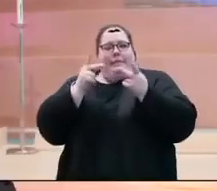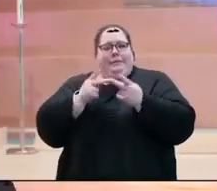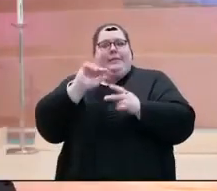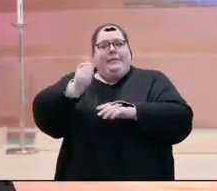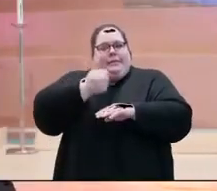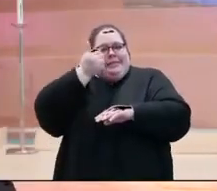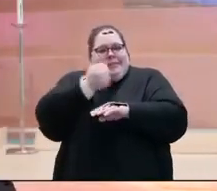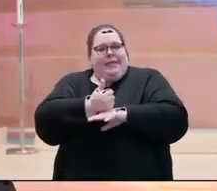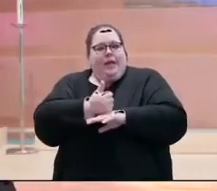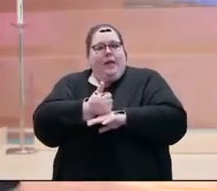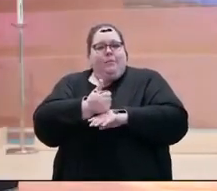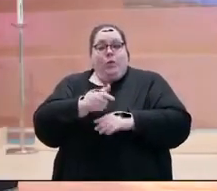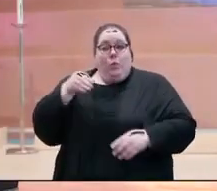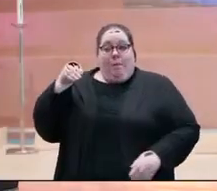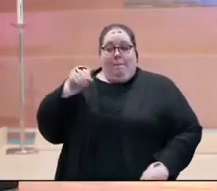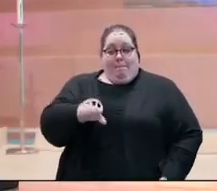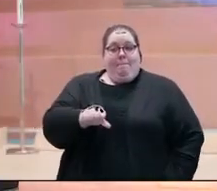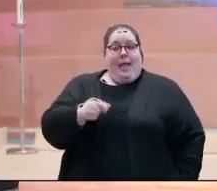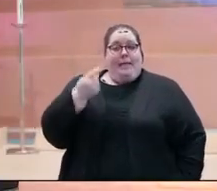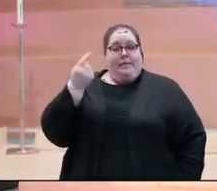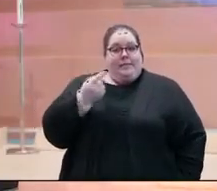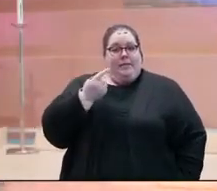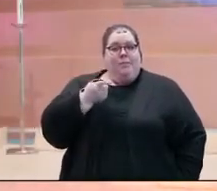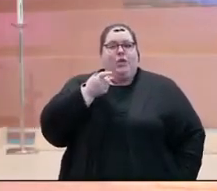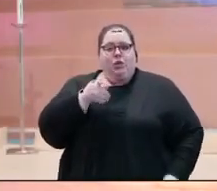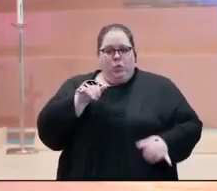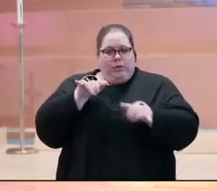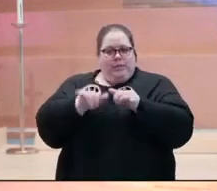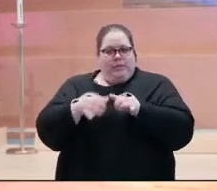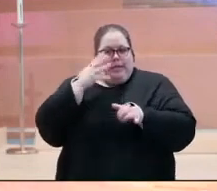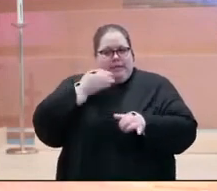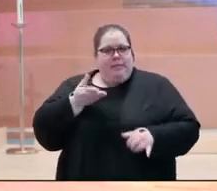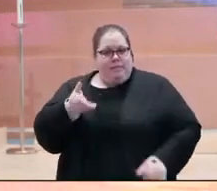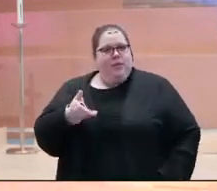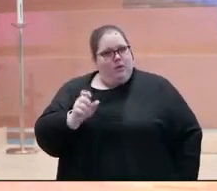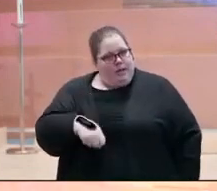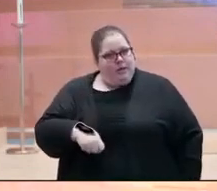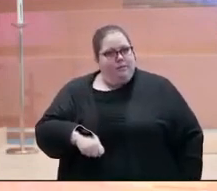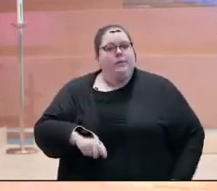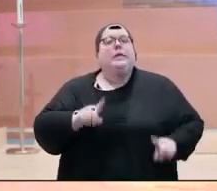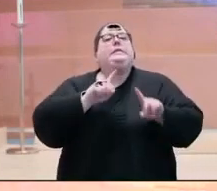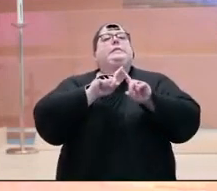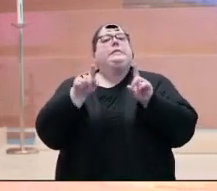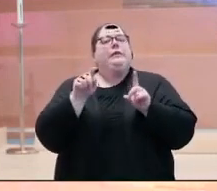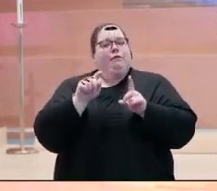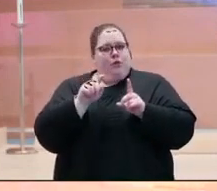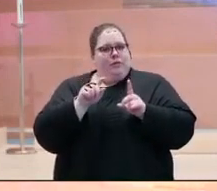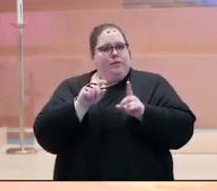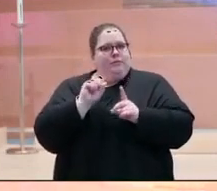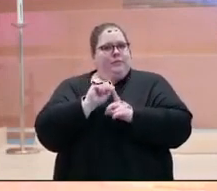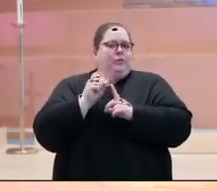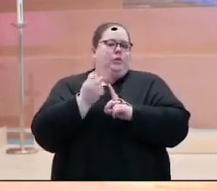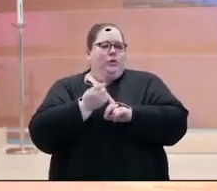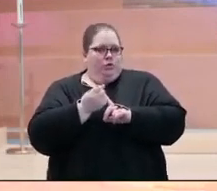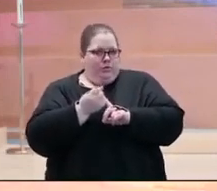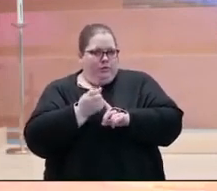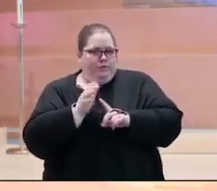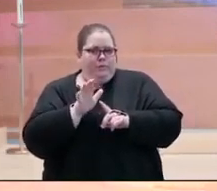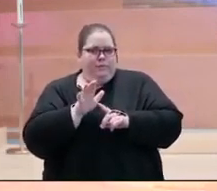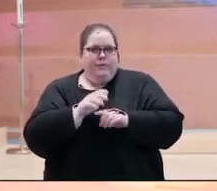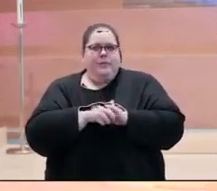place that you can pay someone to stay at. Let me give you a different scenario. Same scenario, just slightly